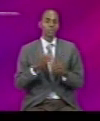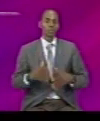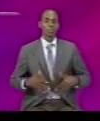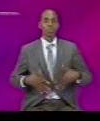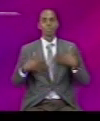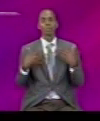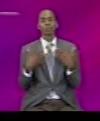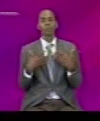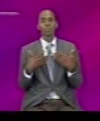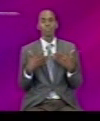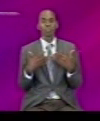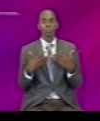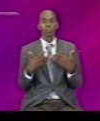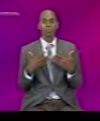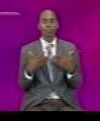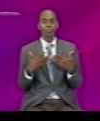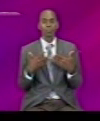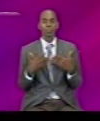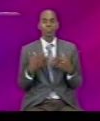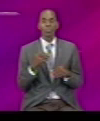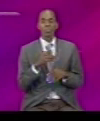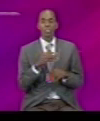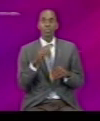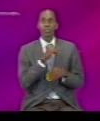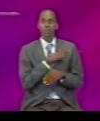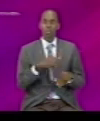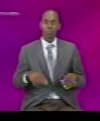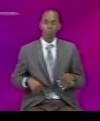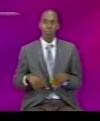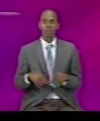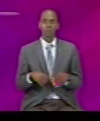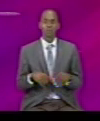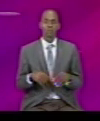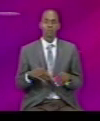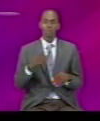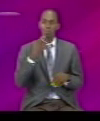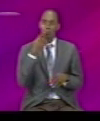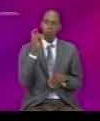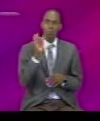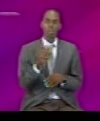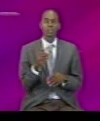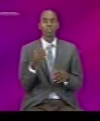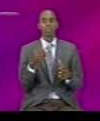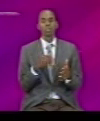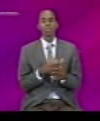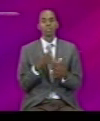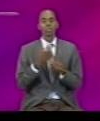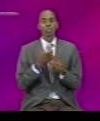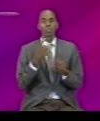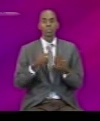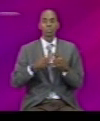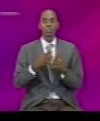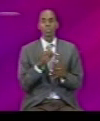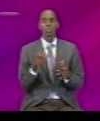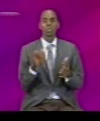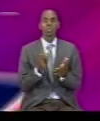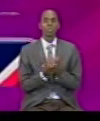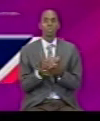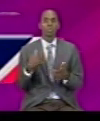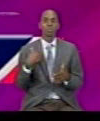willing. He desired it. He demanded it from the beginning, that